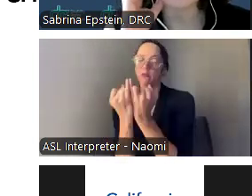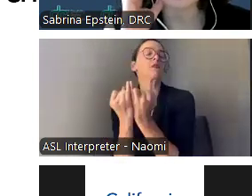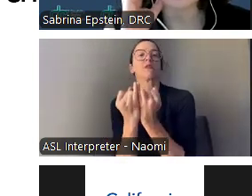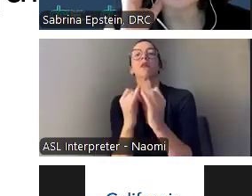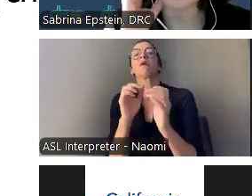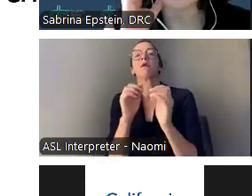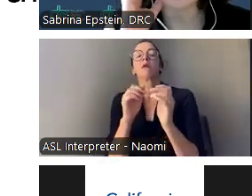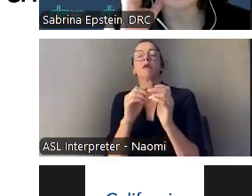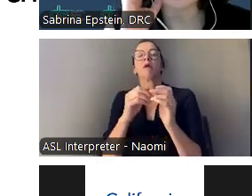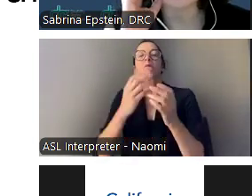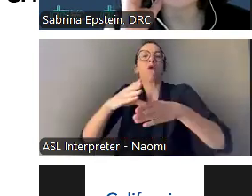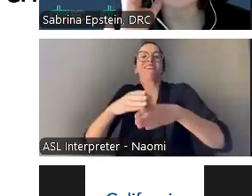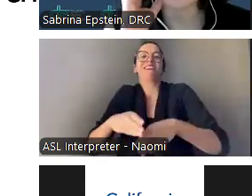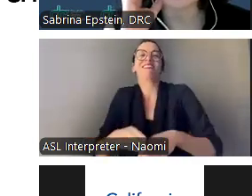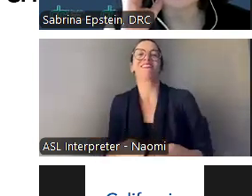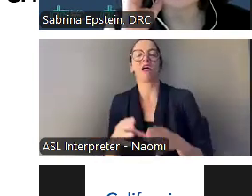across the